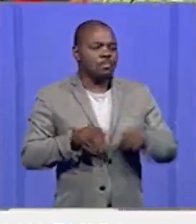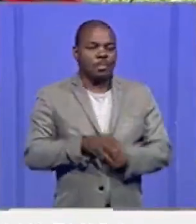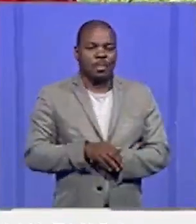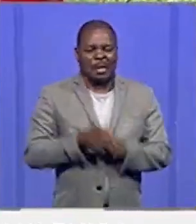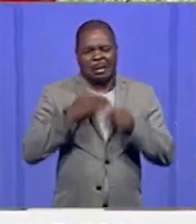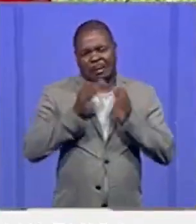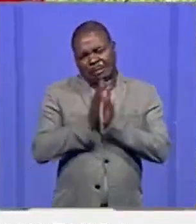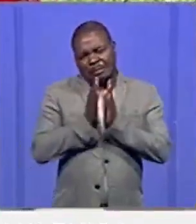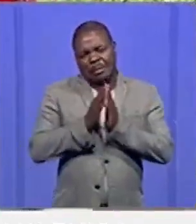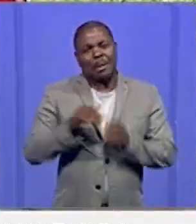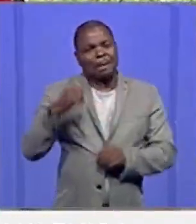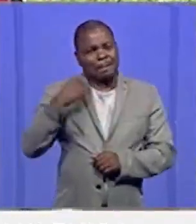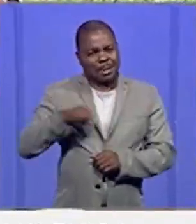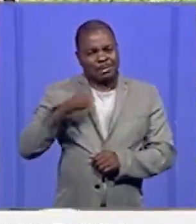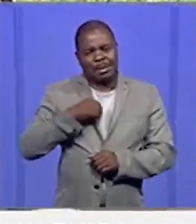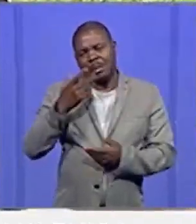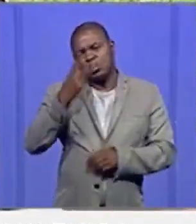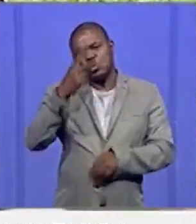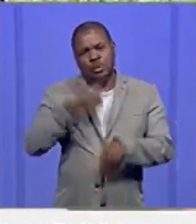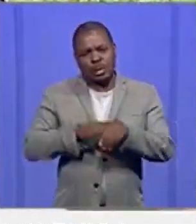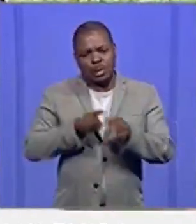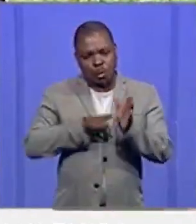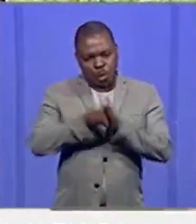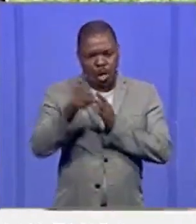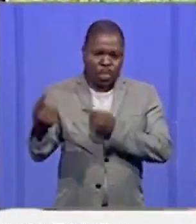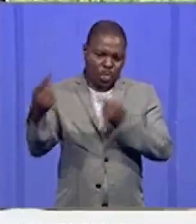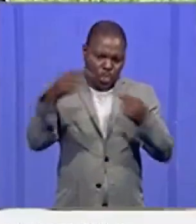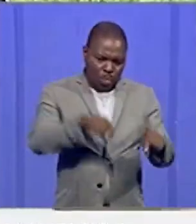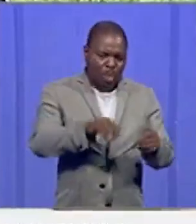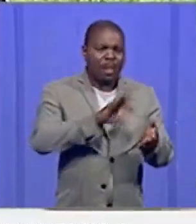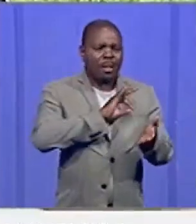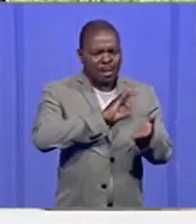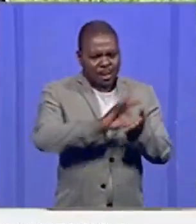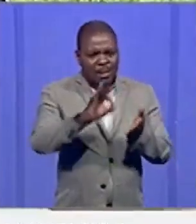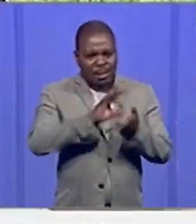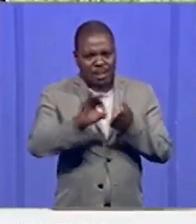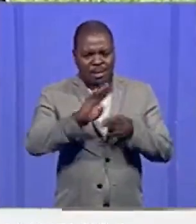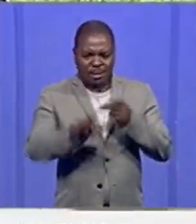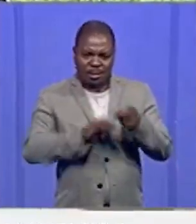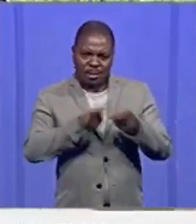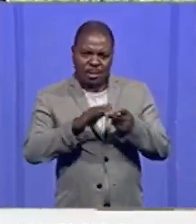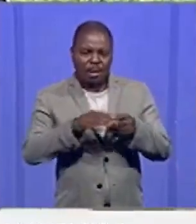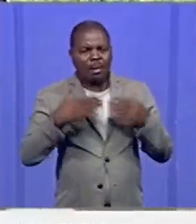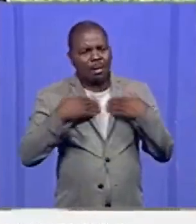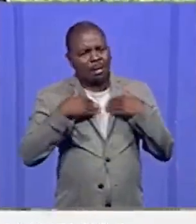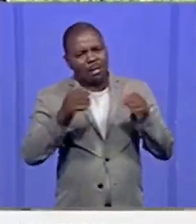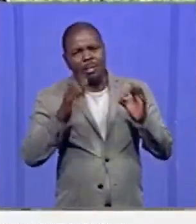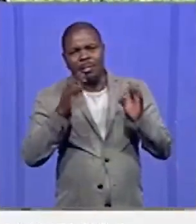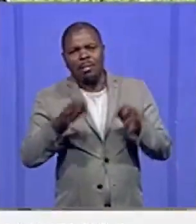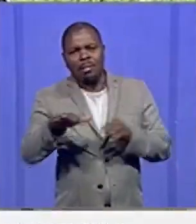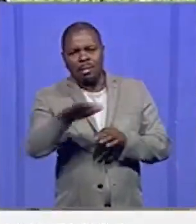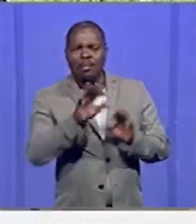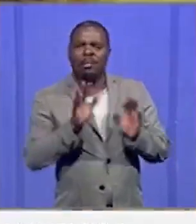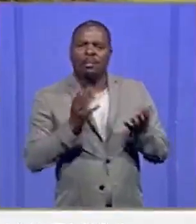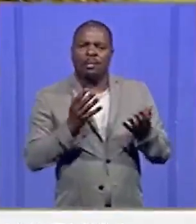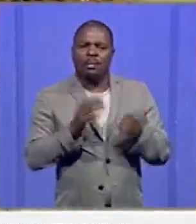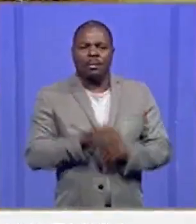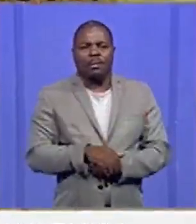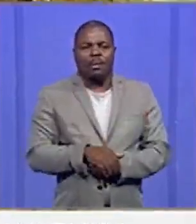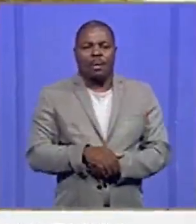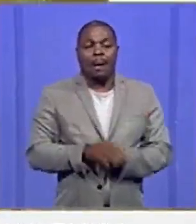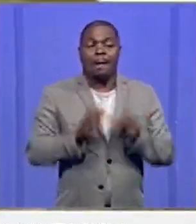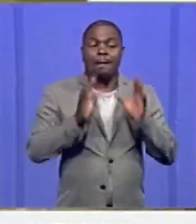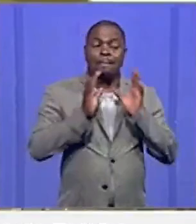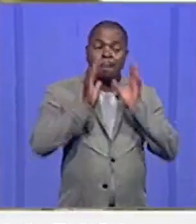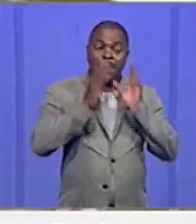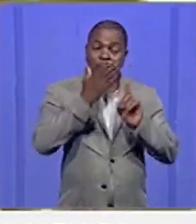least twice a week they should come and batla gore cleanela re khone go ba le healthy ya rona mo gae. Malema o